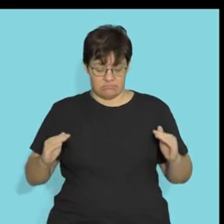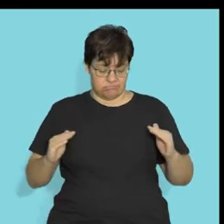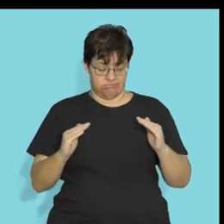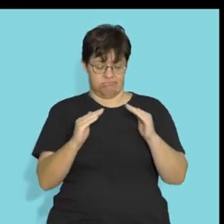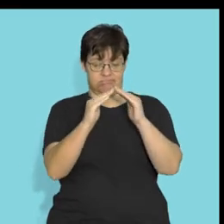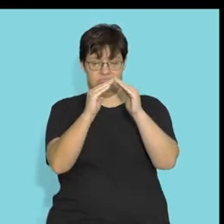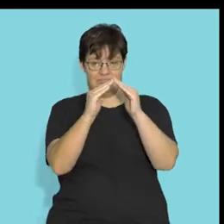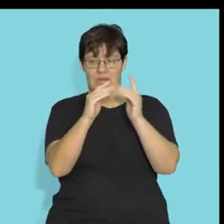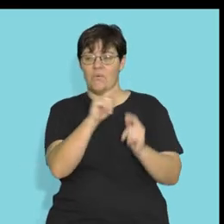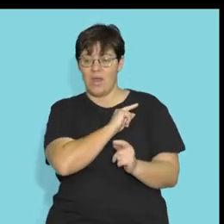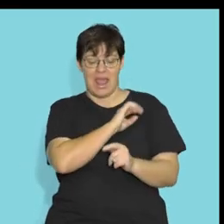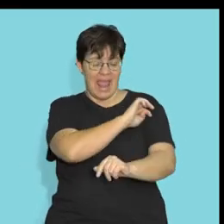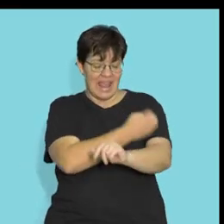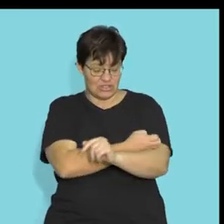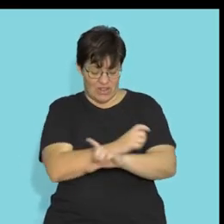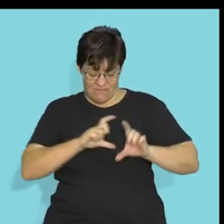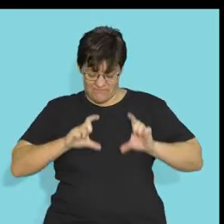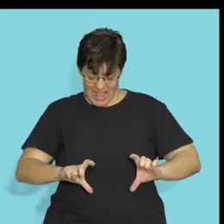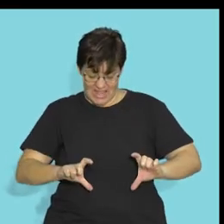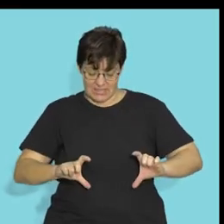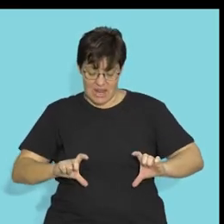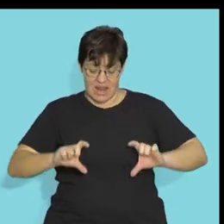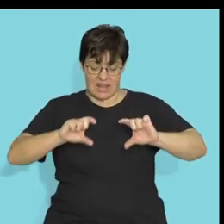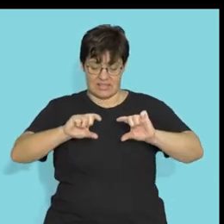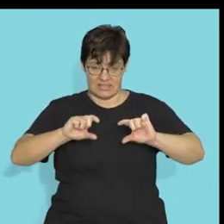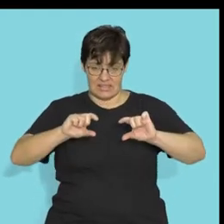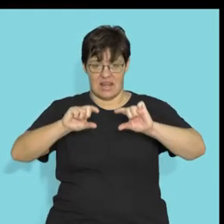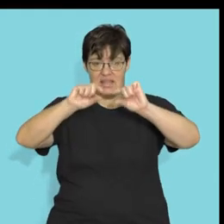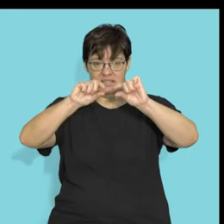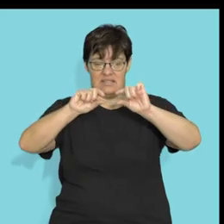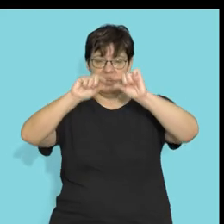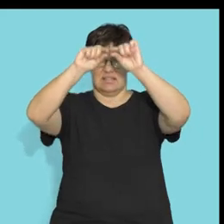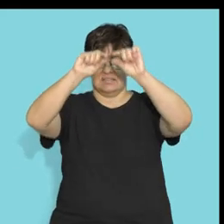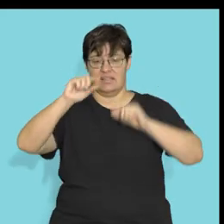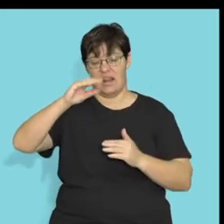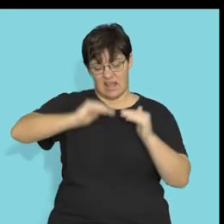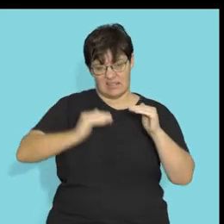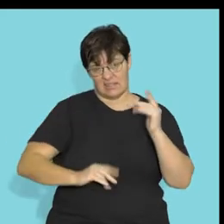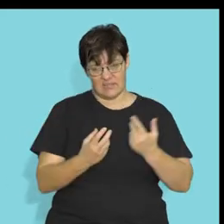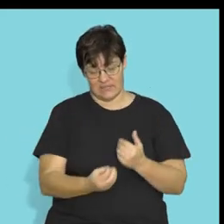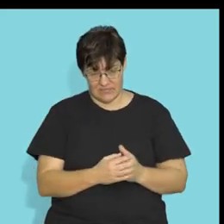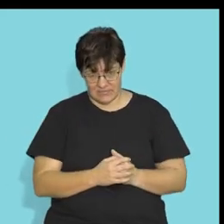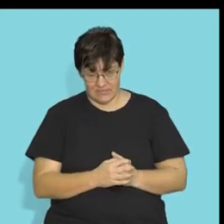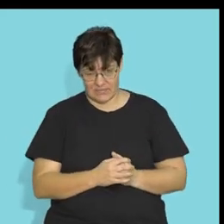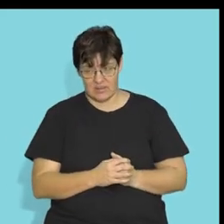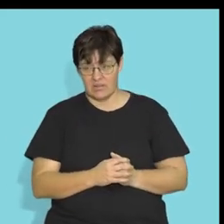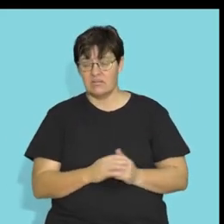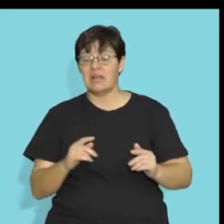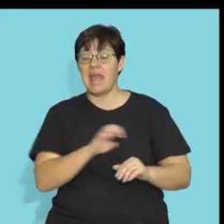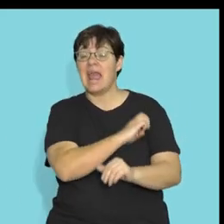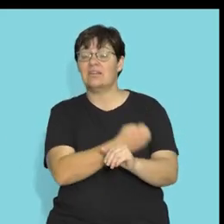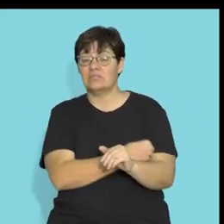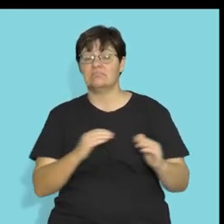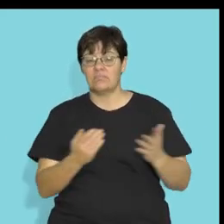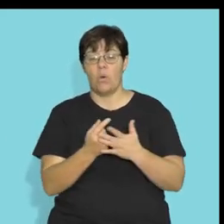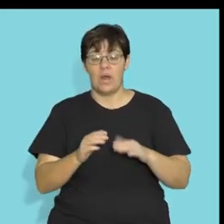apex. And that's, again, the energy being transferred from one trophic level to the next. Again, as I mentioned, energy pyramids